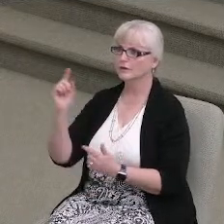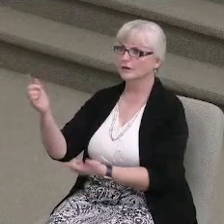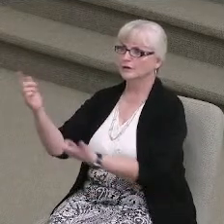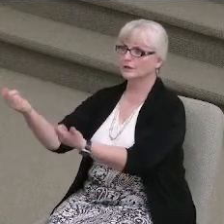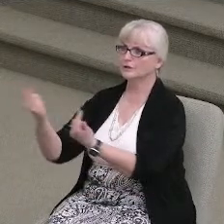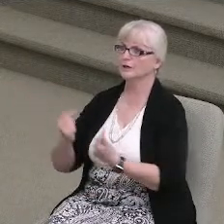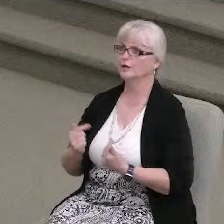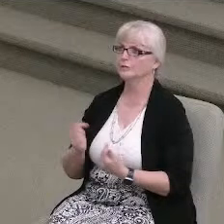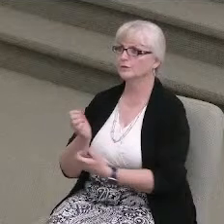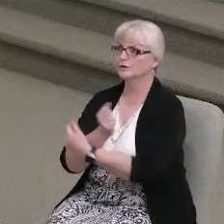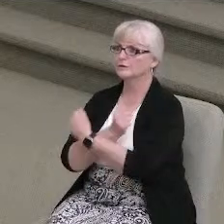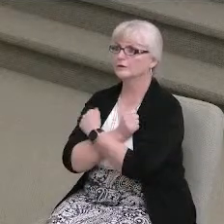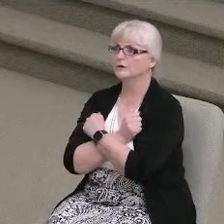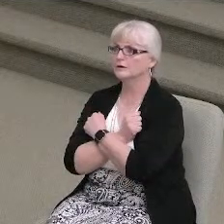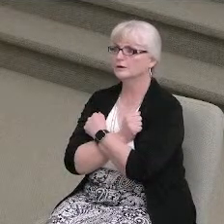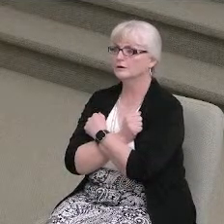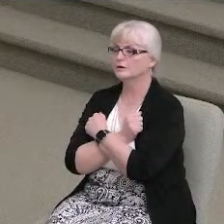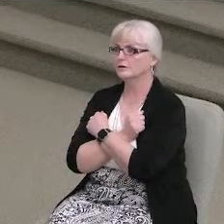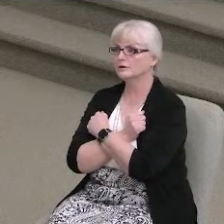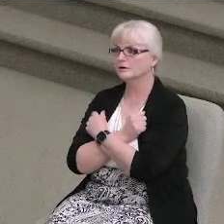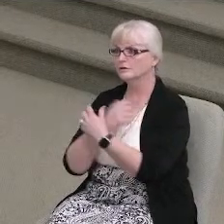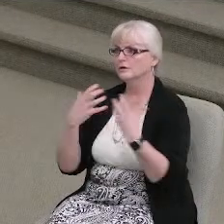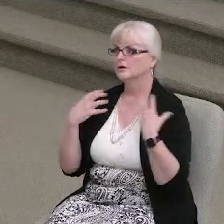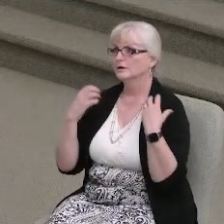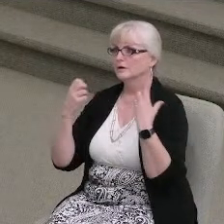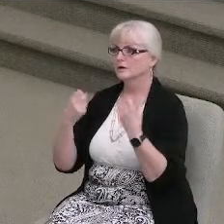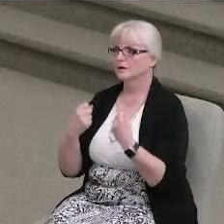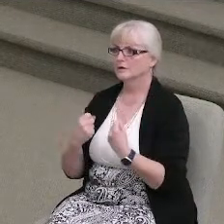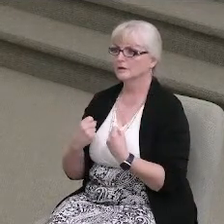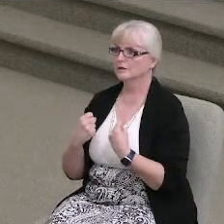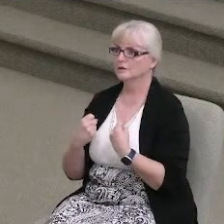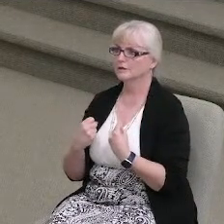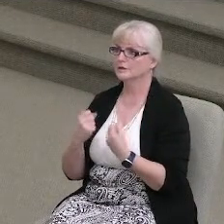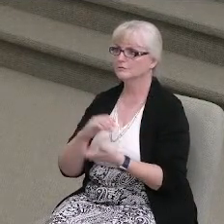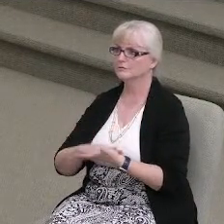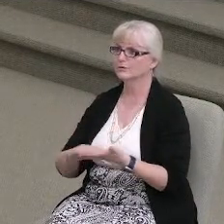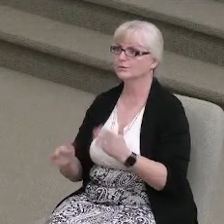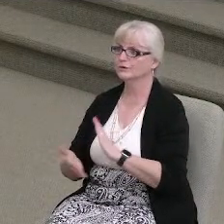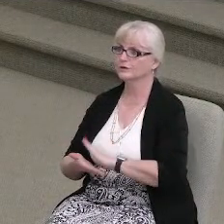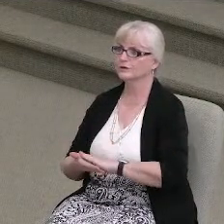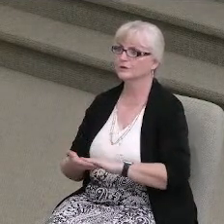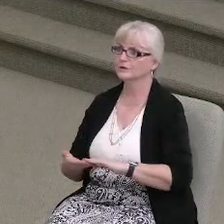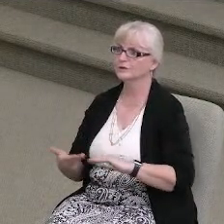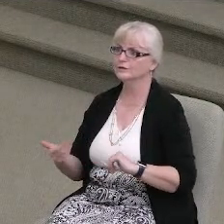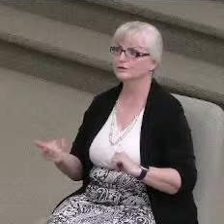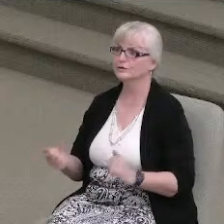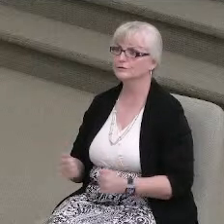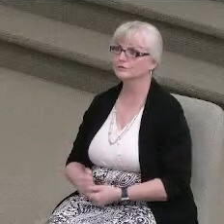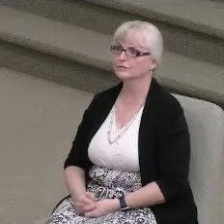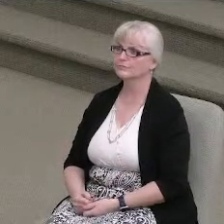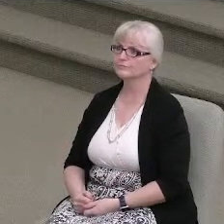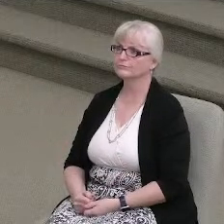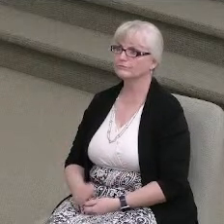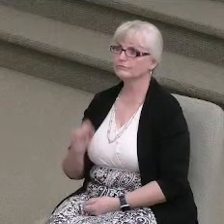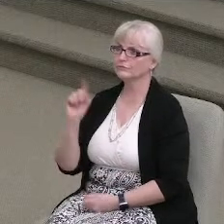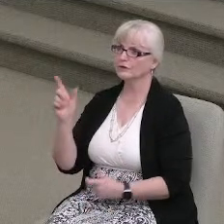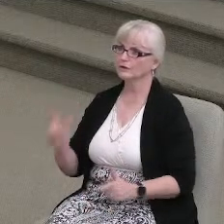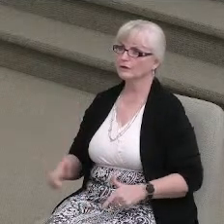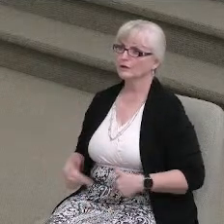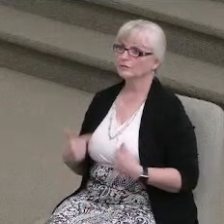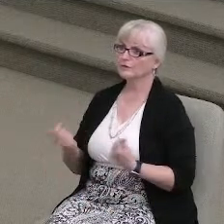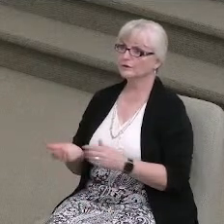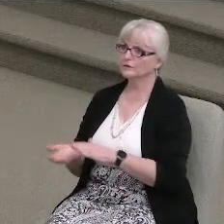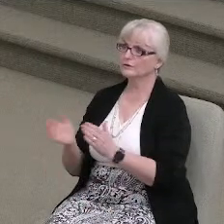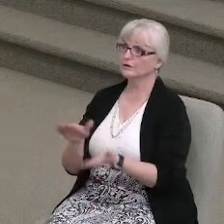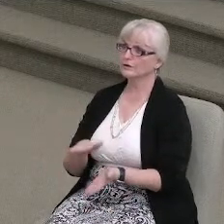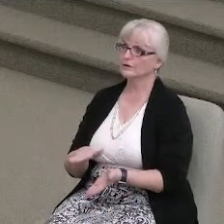Jesus. He came to love, heal and forgive. He